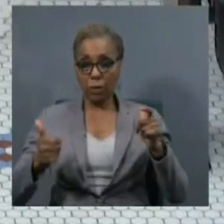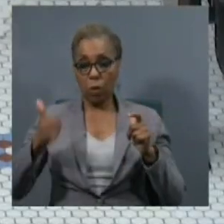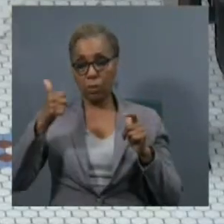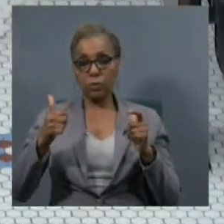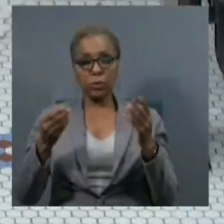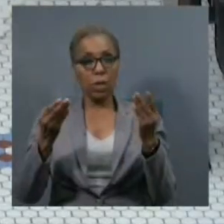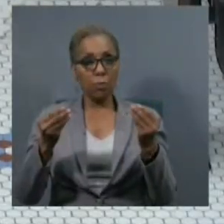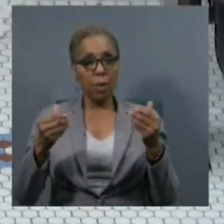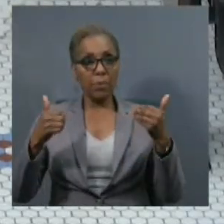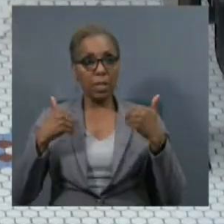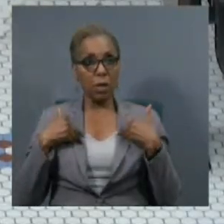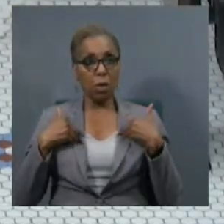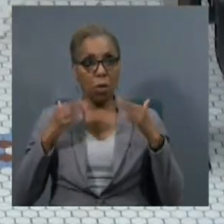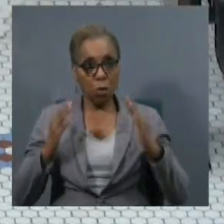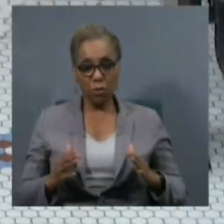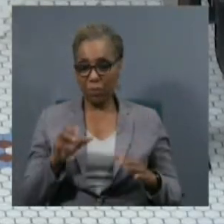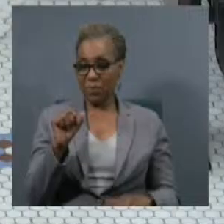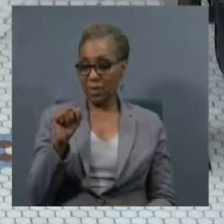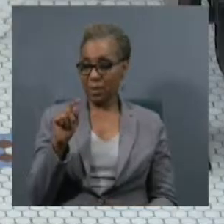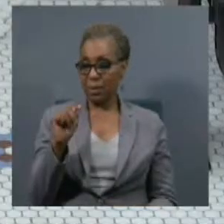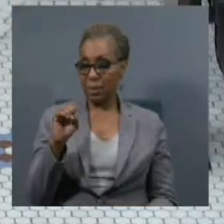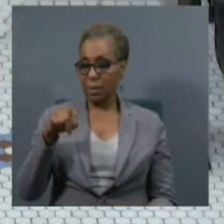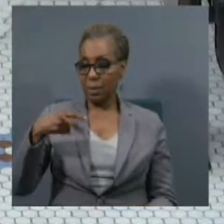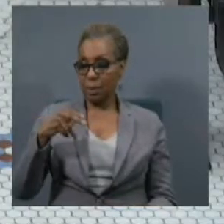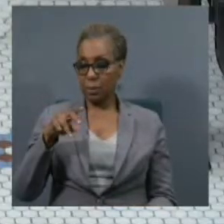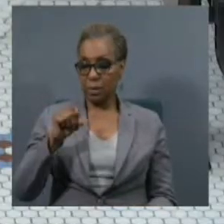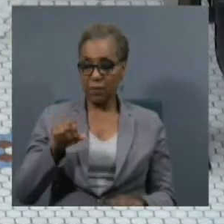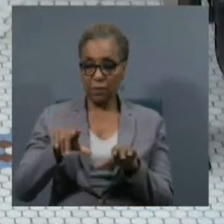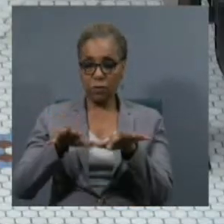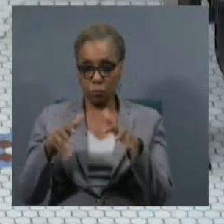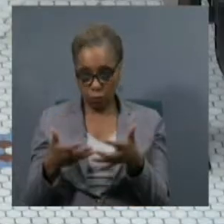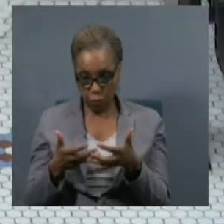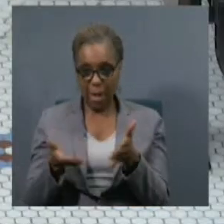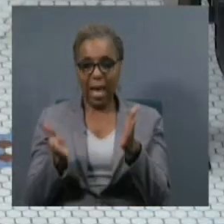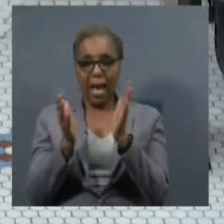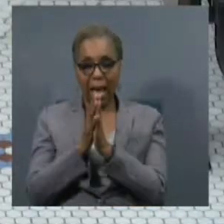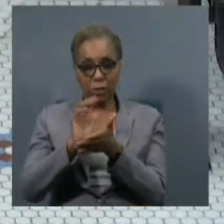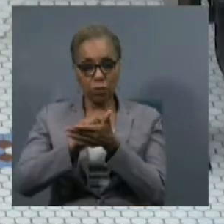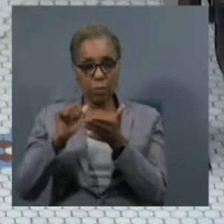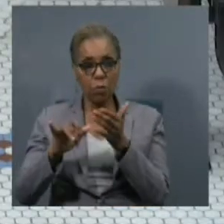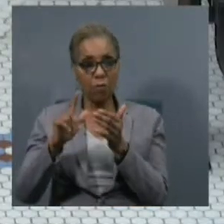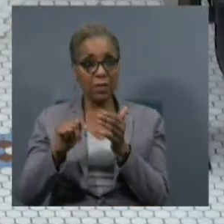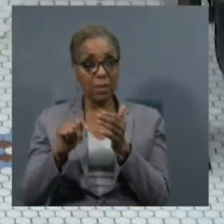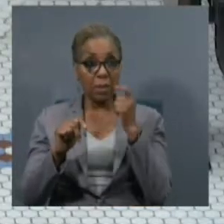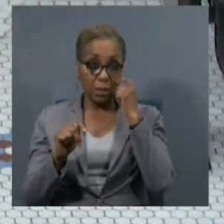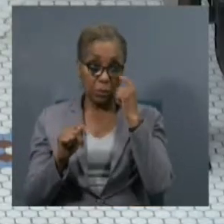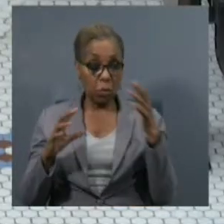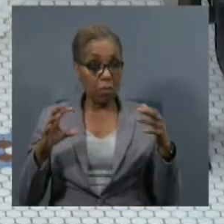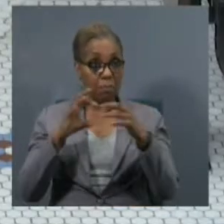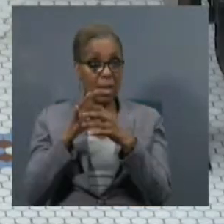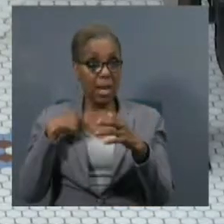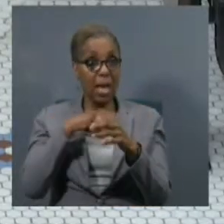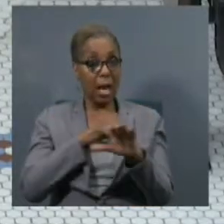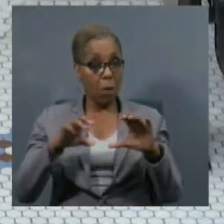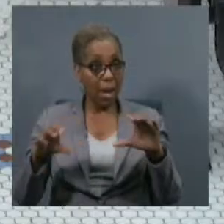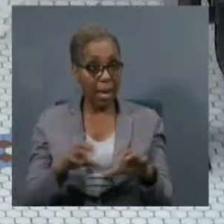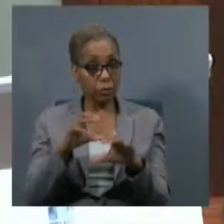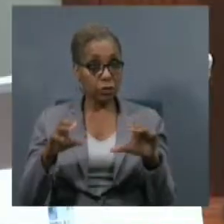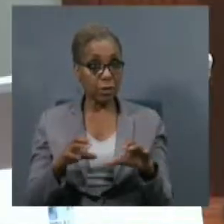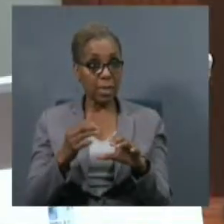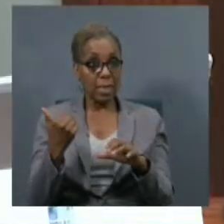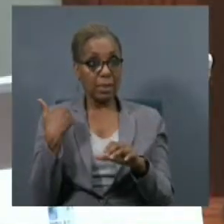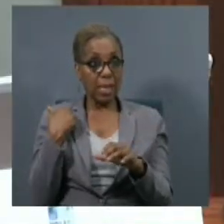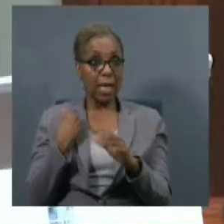owner, I guess the Stevens group, asked for the removal of it. Okay, and this coincides with our action last meeting